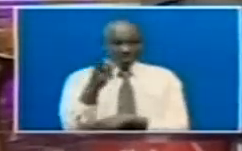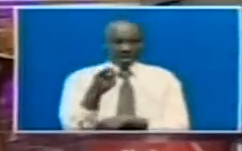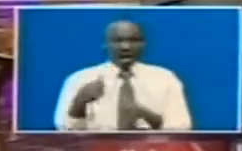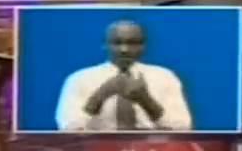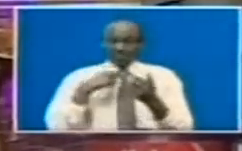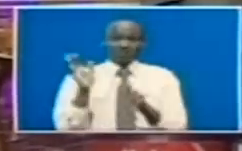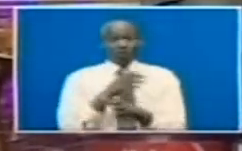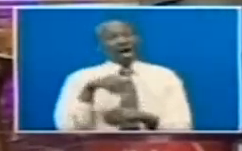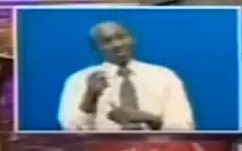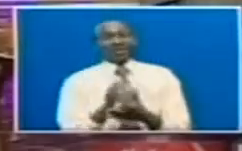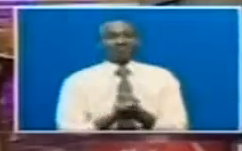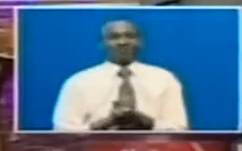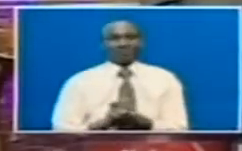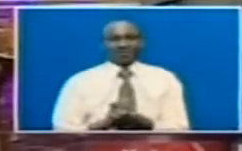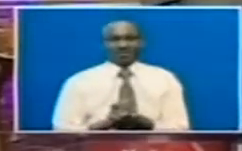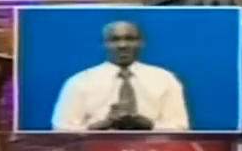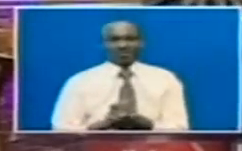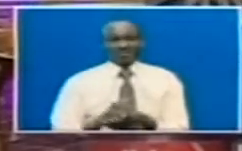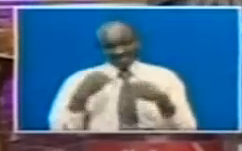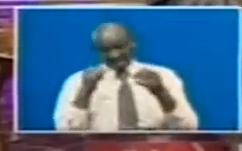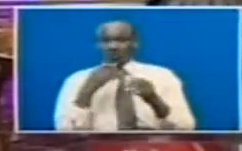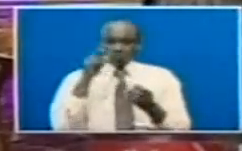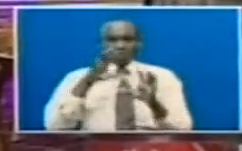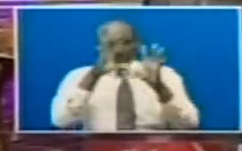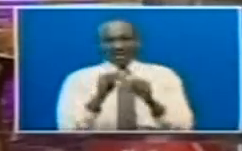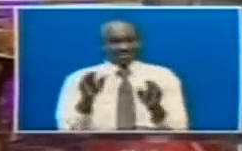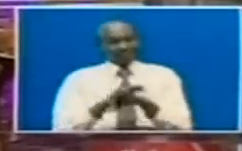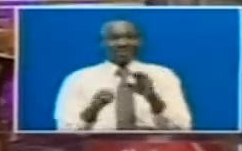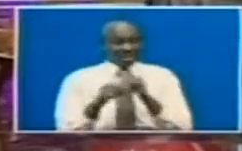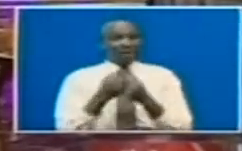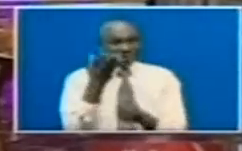Sata diyo nikajimba jimbo hiyo, mitaribu kustemperize hiyo.